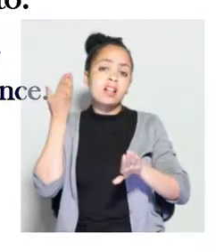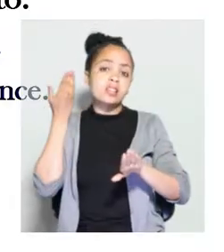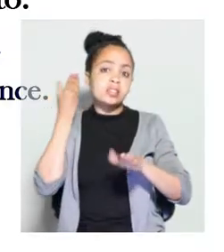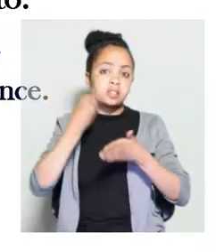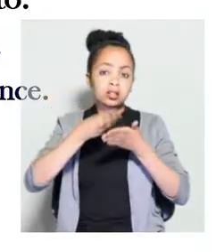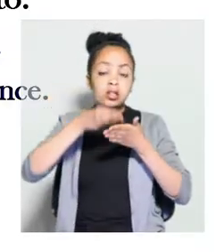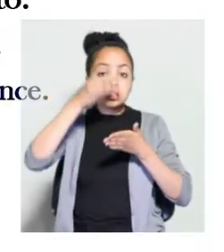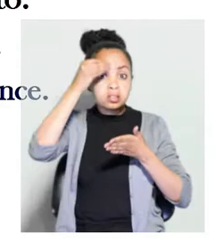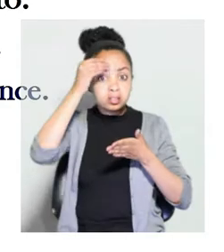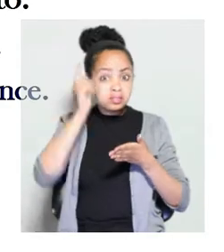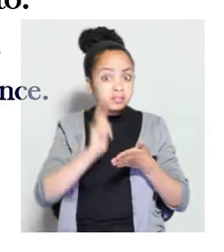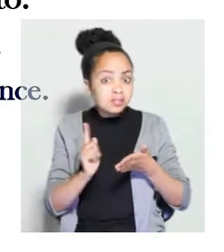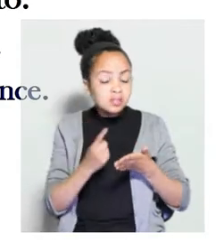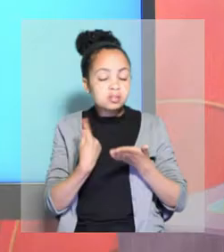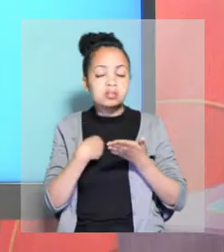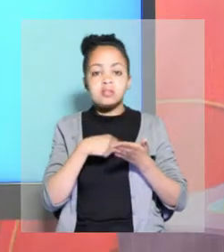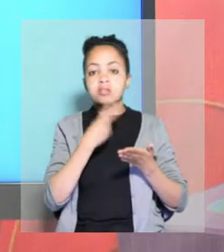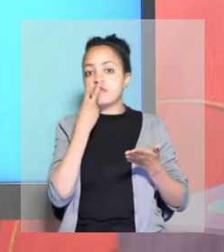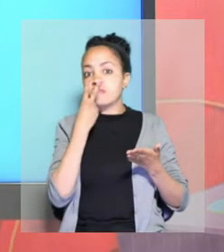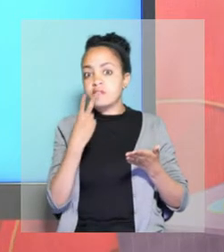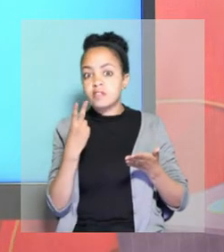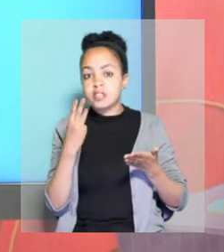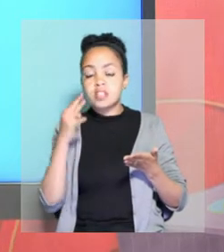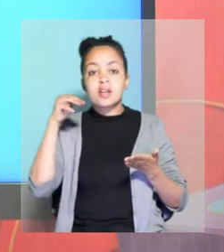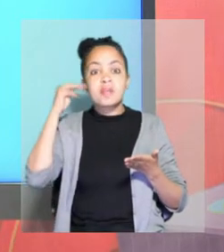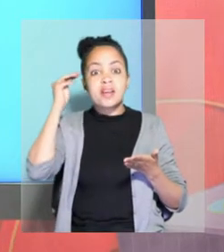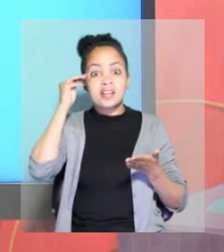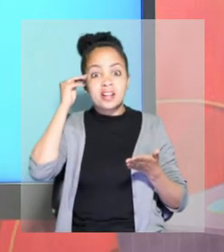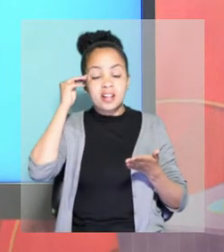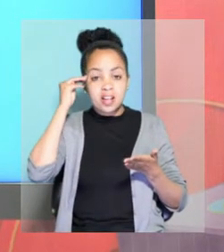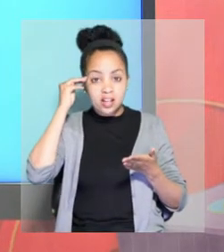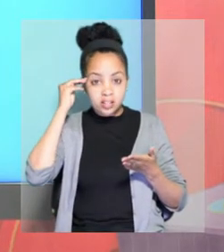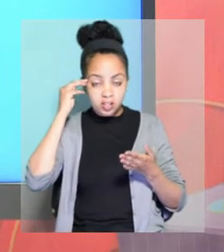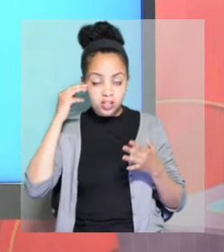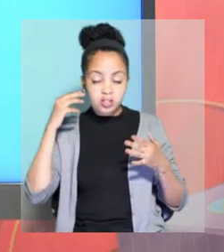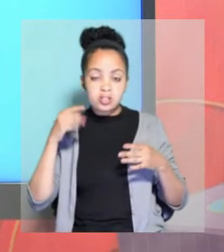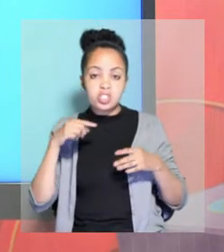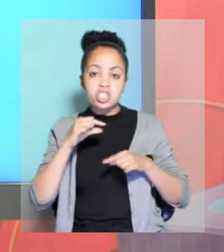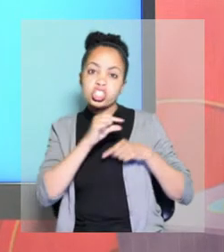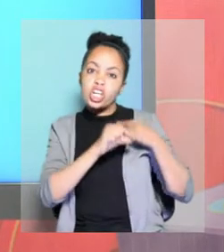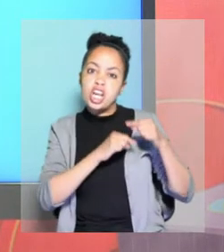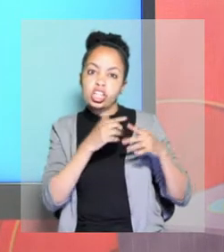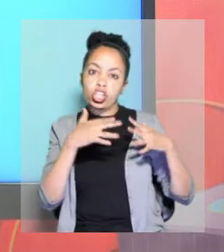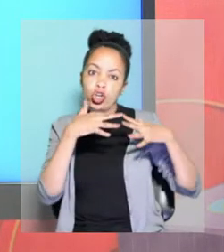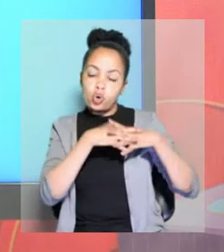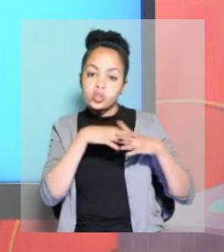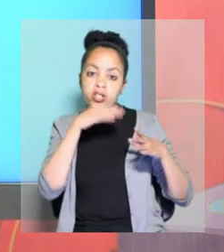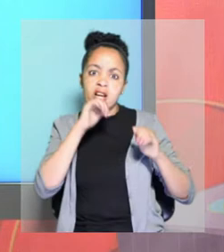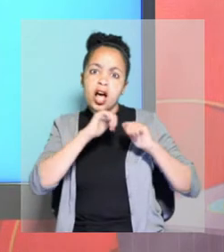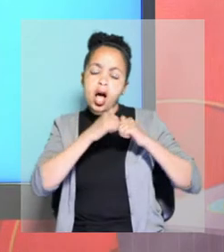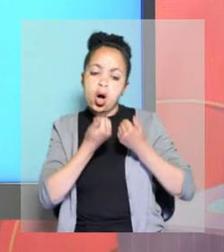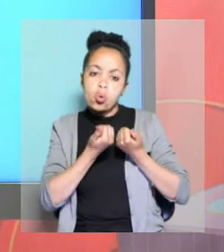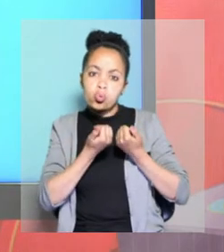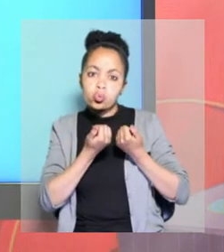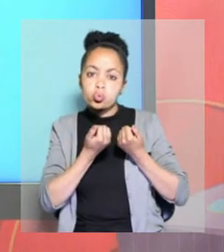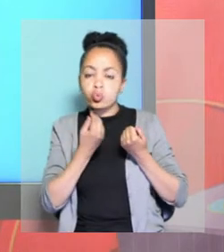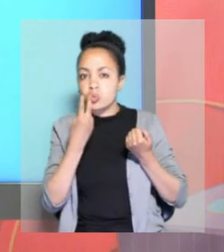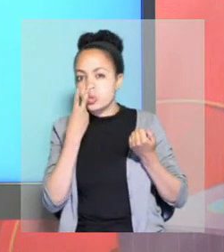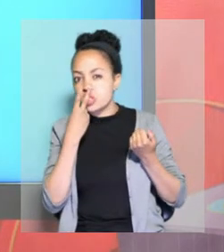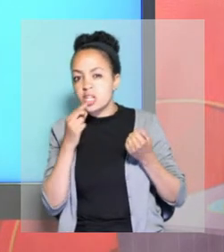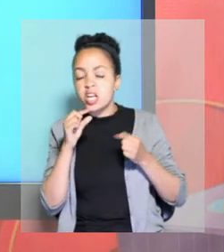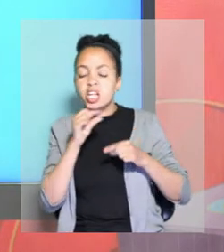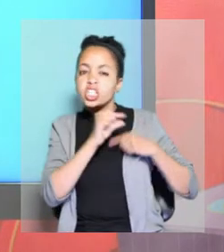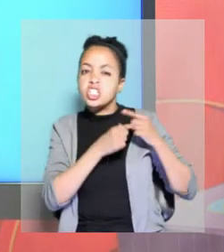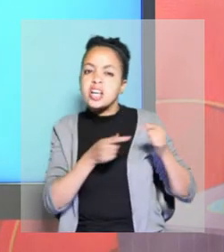lesson, we are seeing Mendelian genetic clause, and again how to deduce